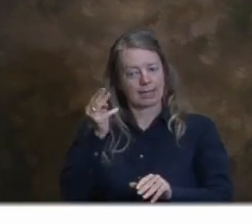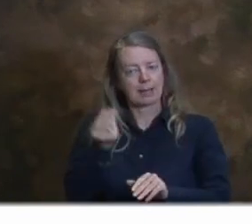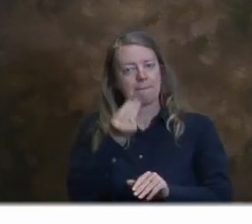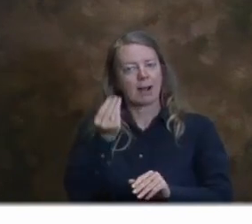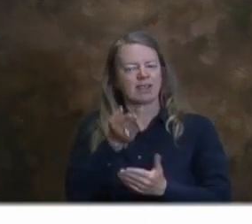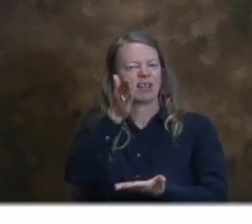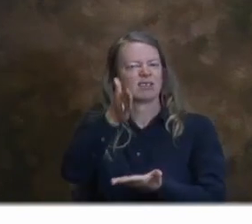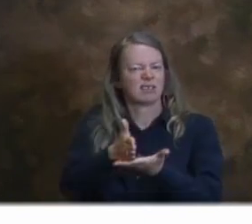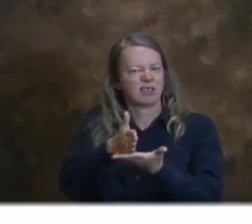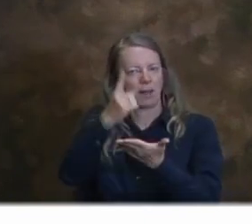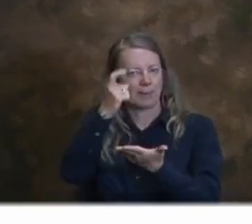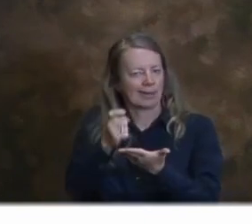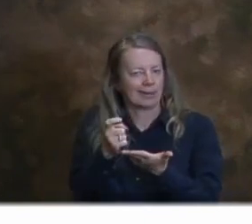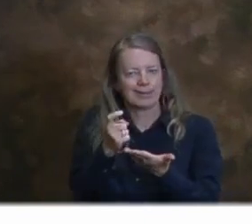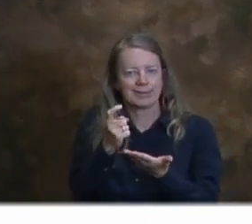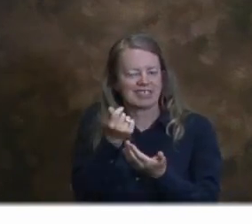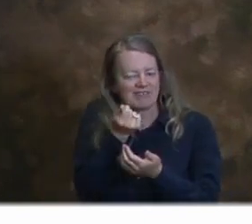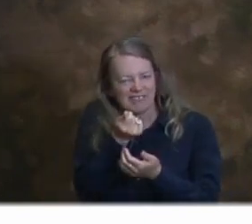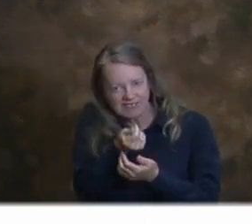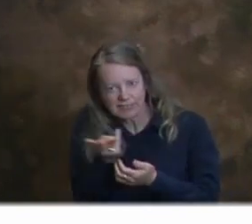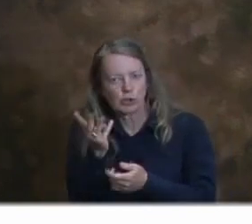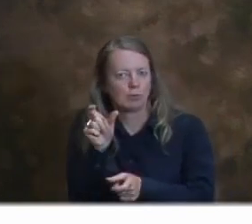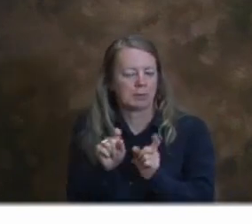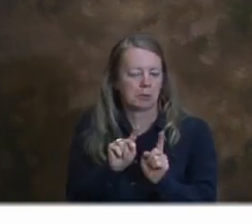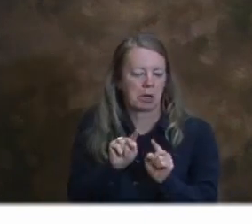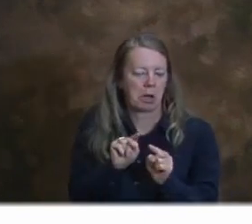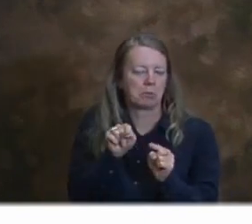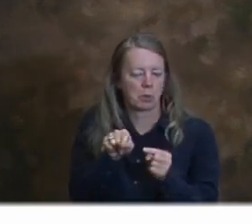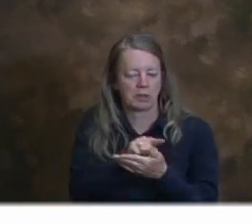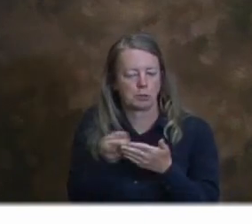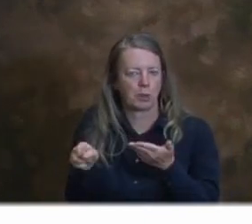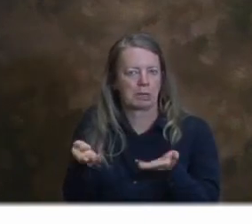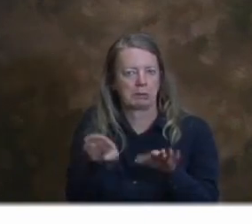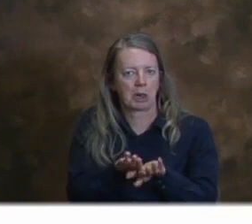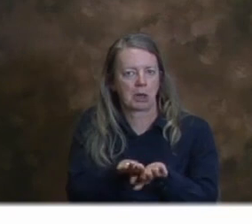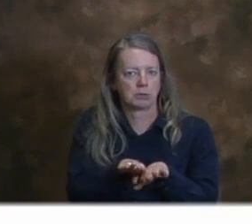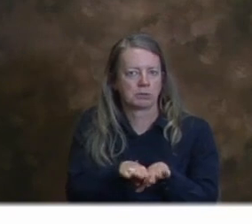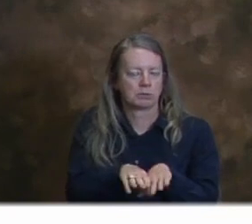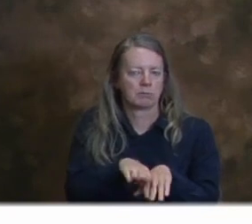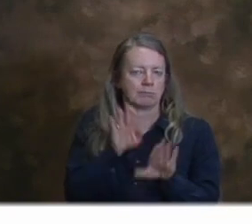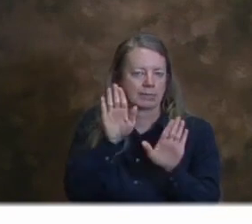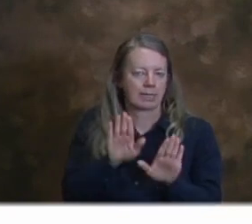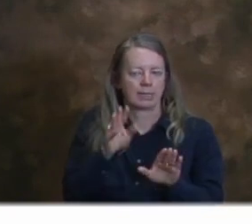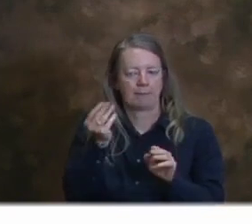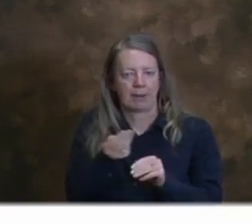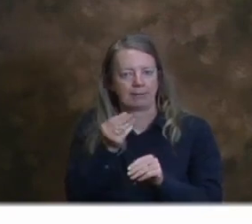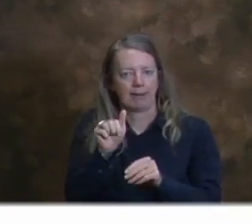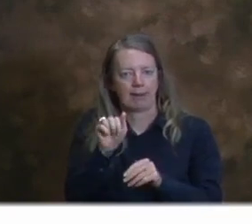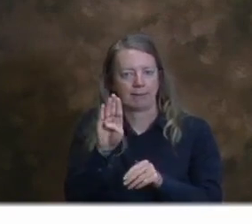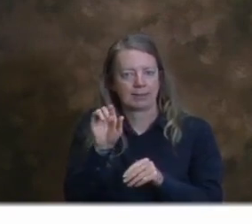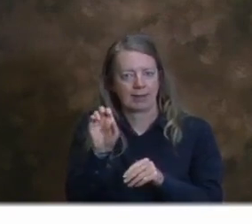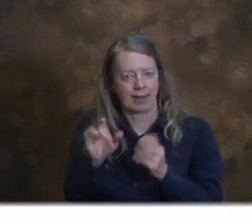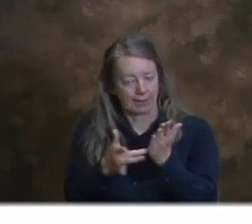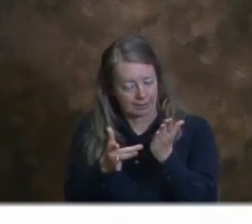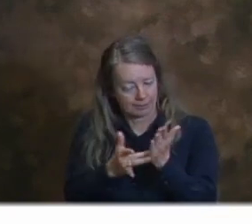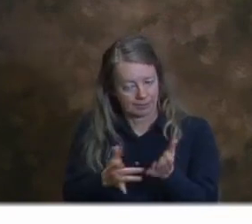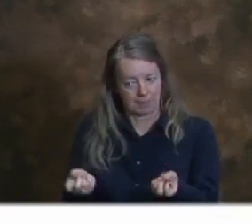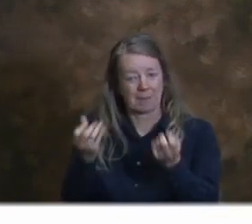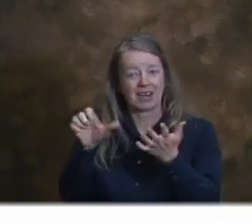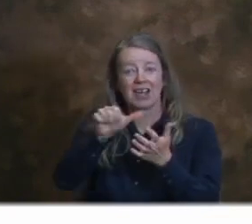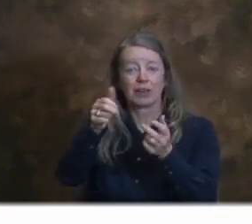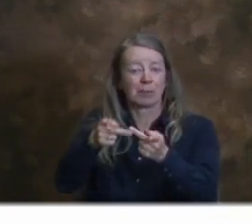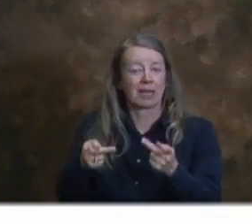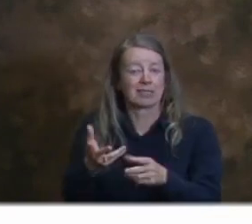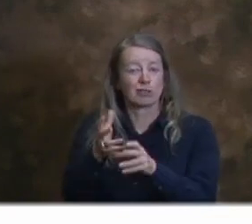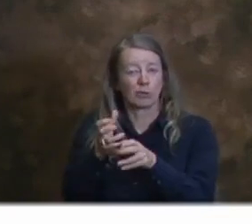and that was effective this week. And there are many other testing providers in the community, and you can find them at the North